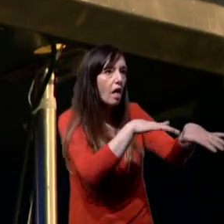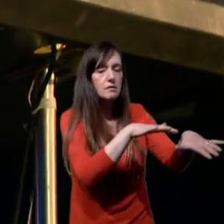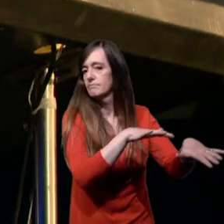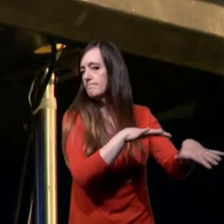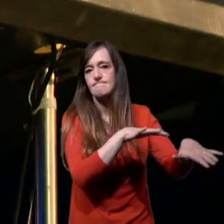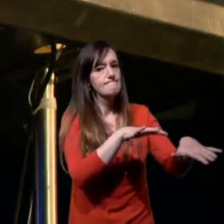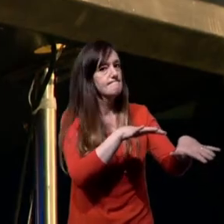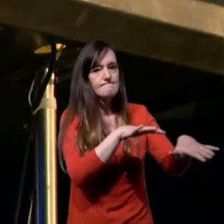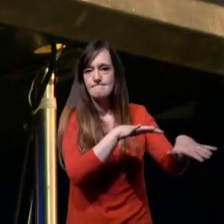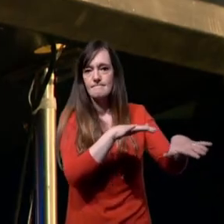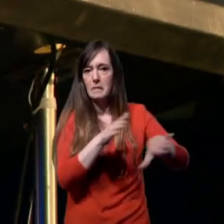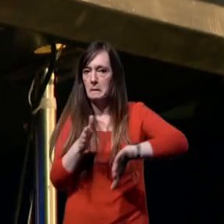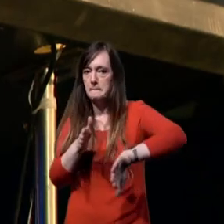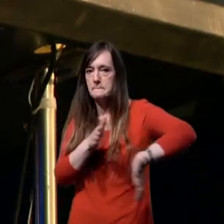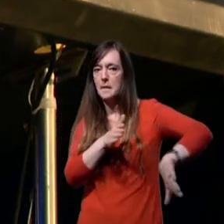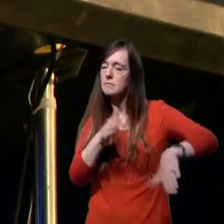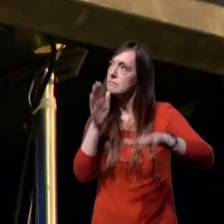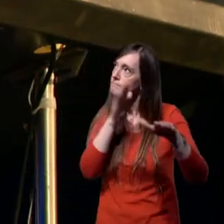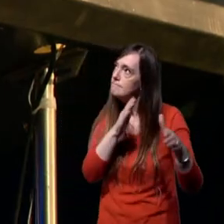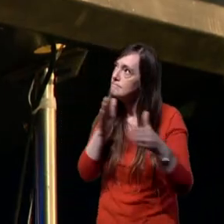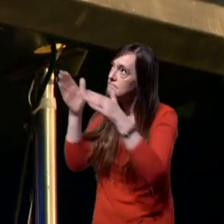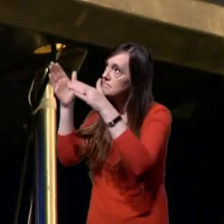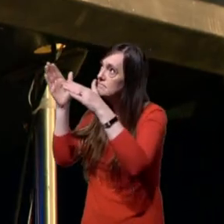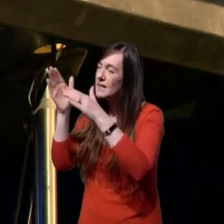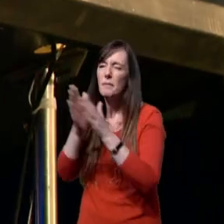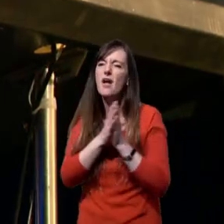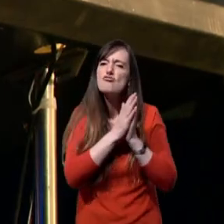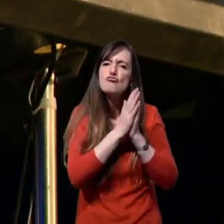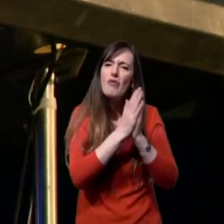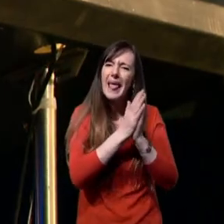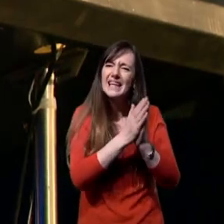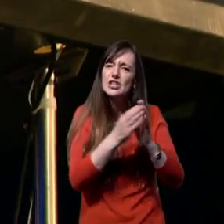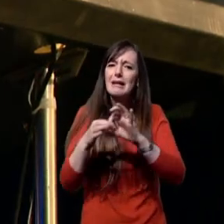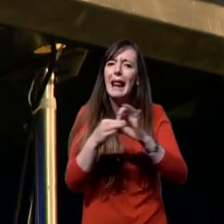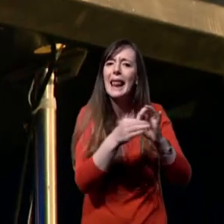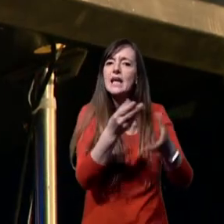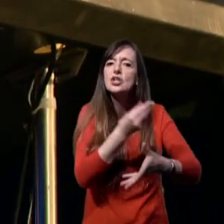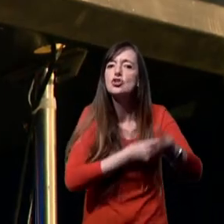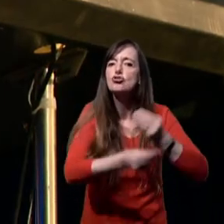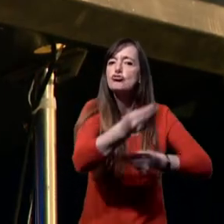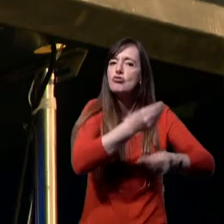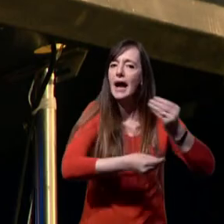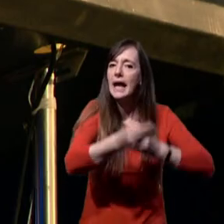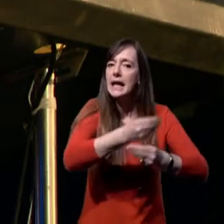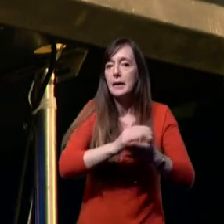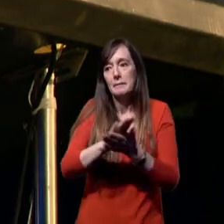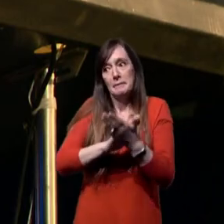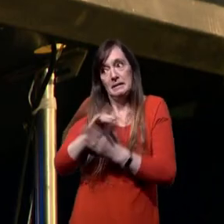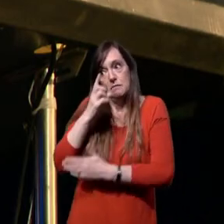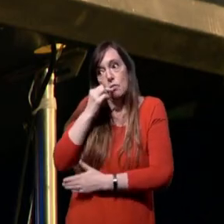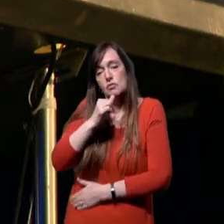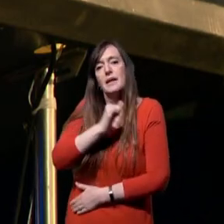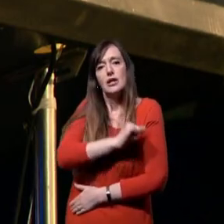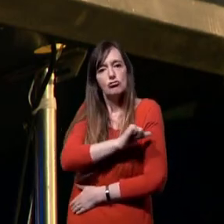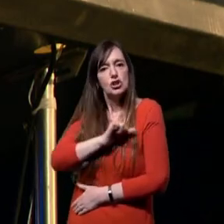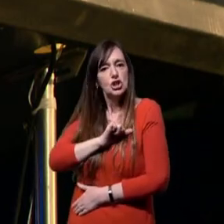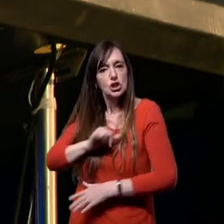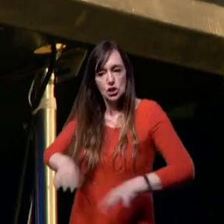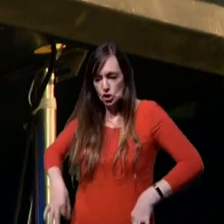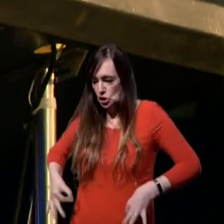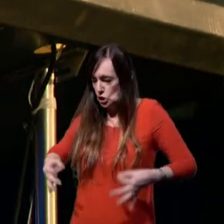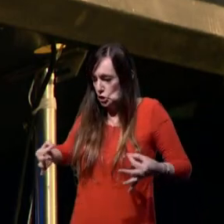religion was tied up with trade, it probably made it hard for the Christians to make a living. That's why they were poor. That's why they